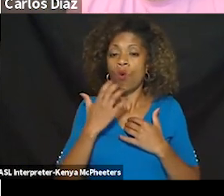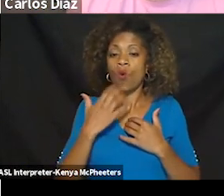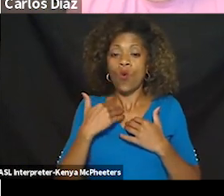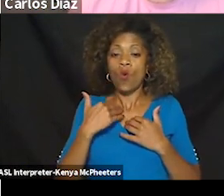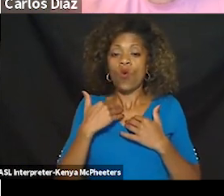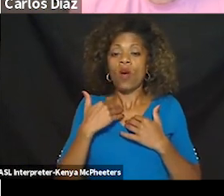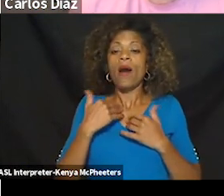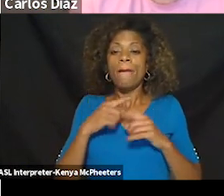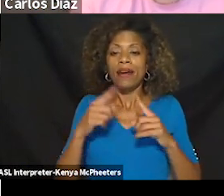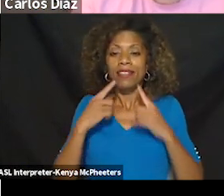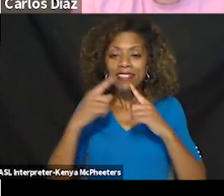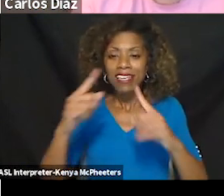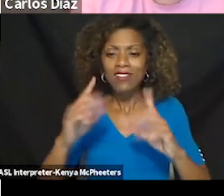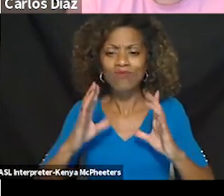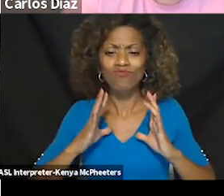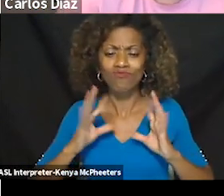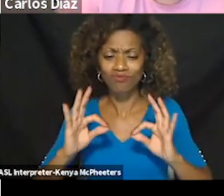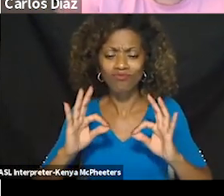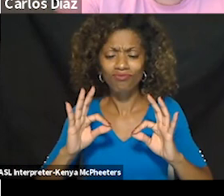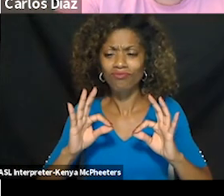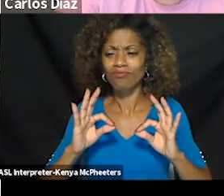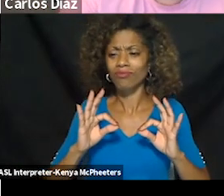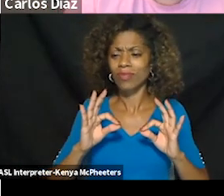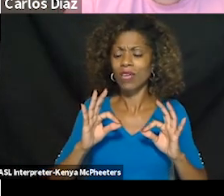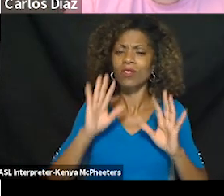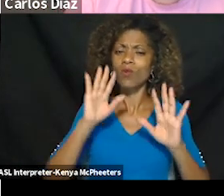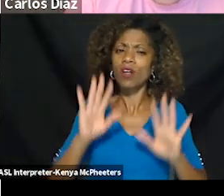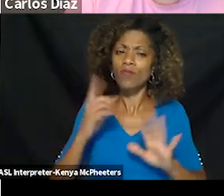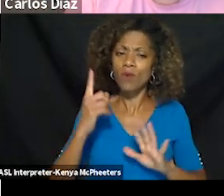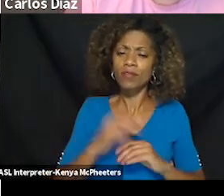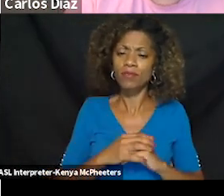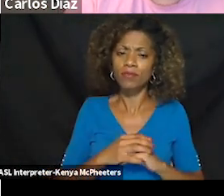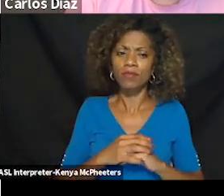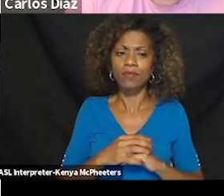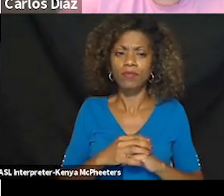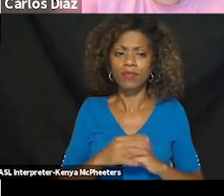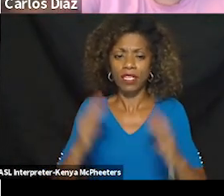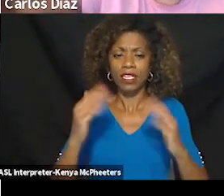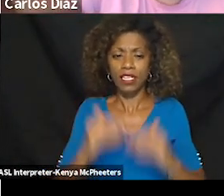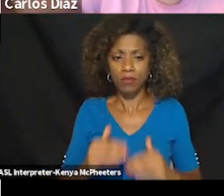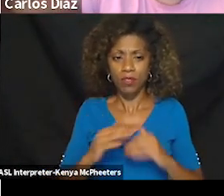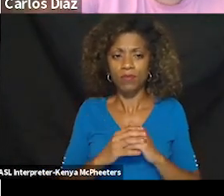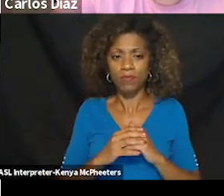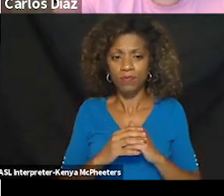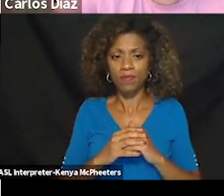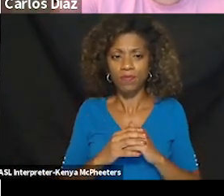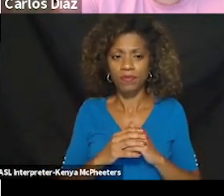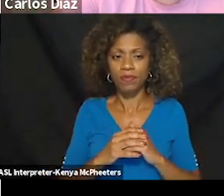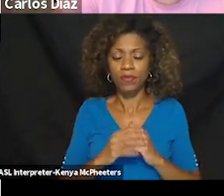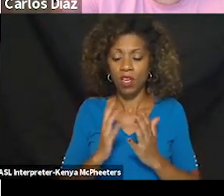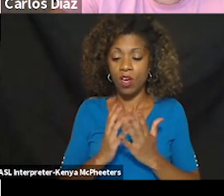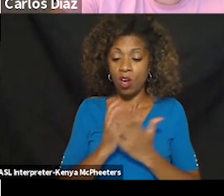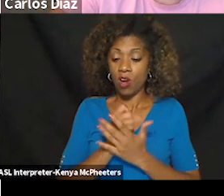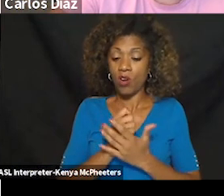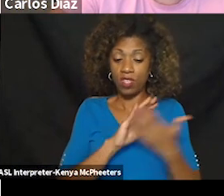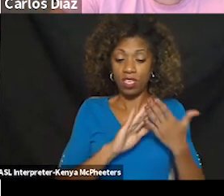opening folks' minds was a really great one. Number two is to earn your community's trust by